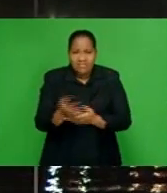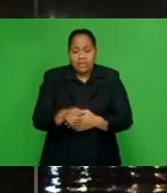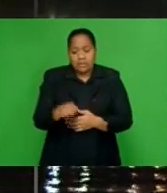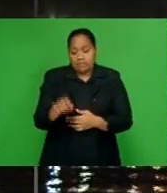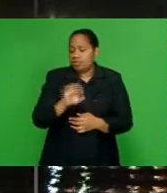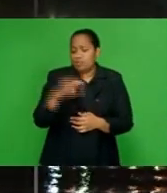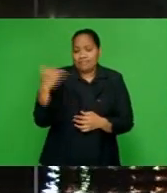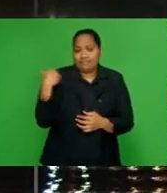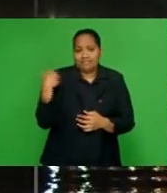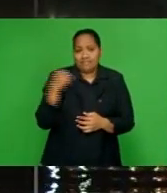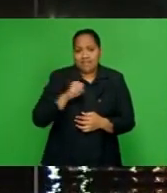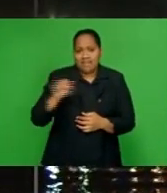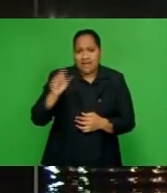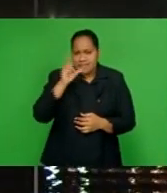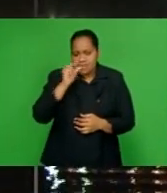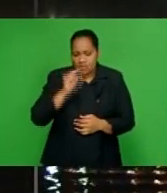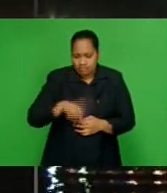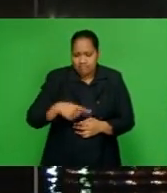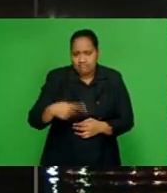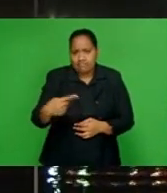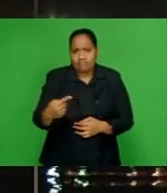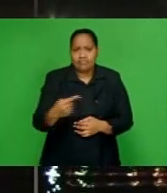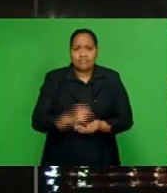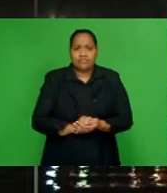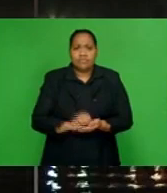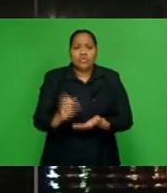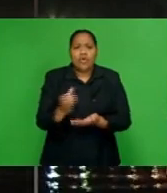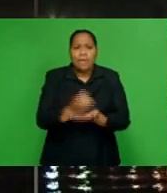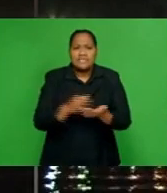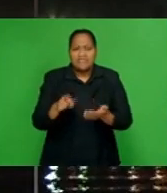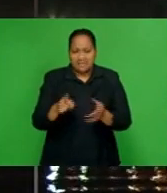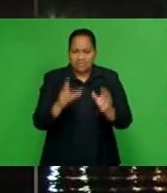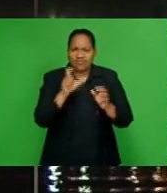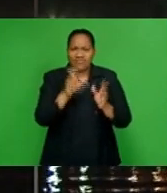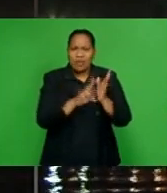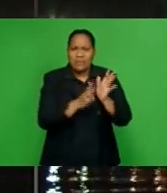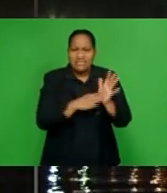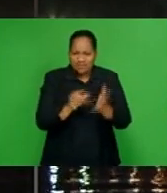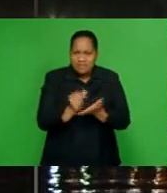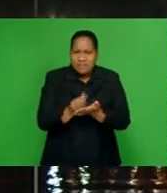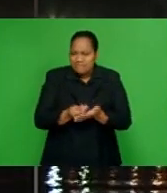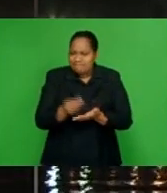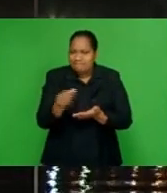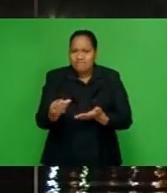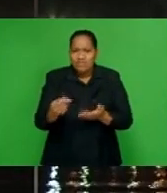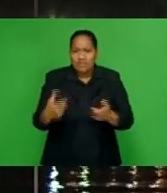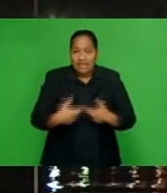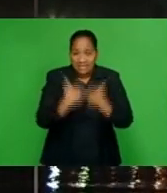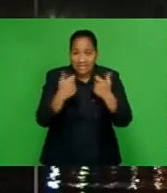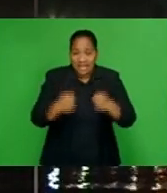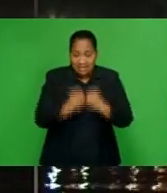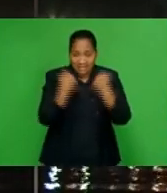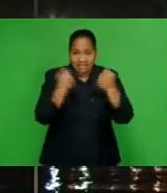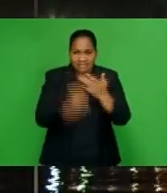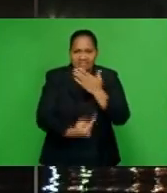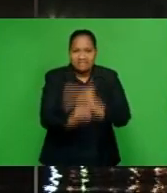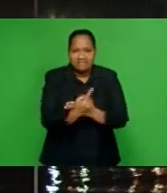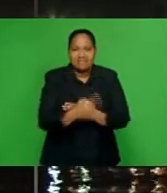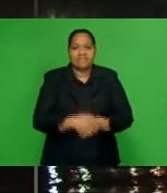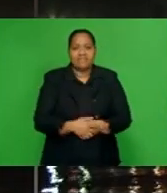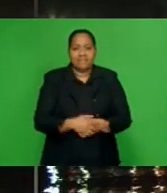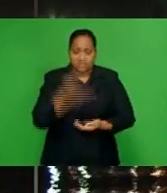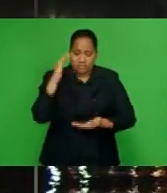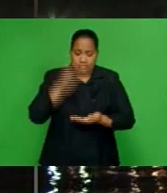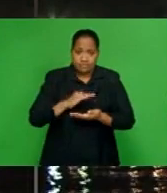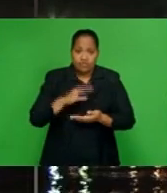their ability to continue to compensate accident victims. Minister for Economy Ayasai Kayum announced a reduction in the motor vehicle